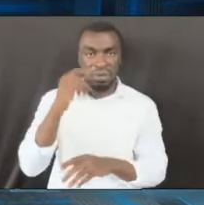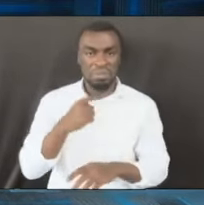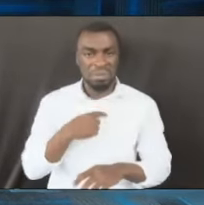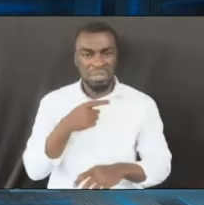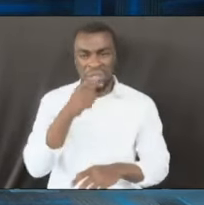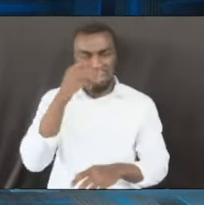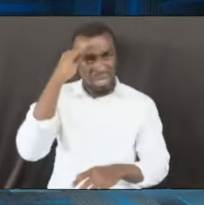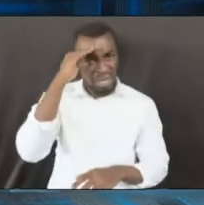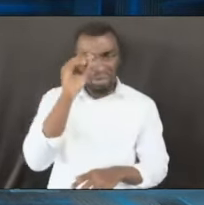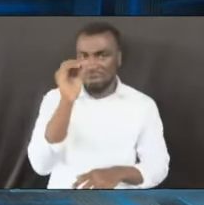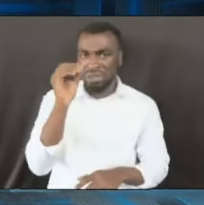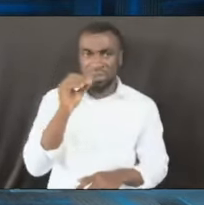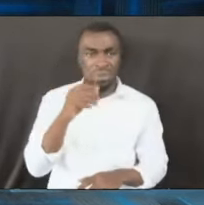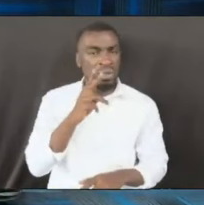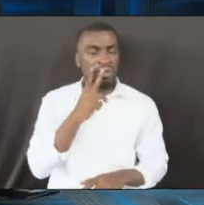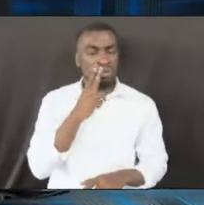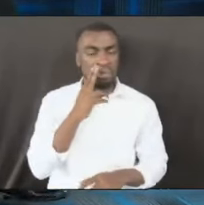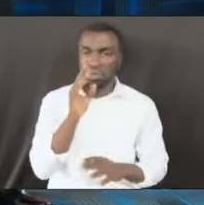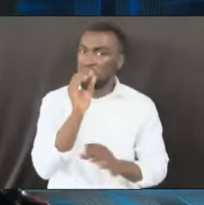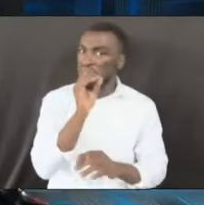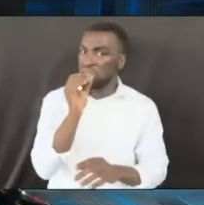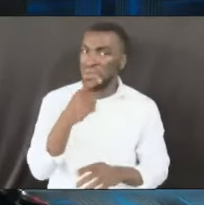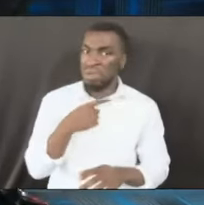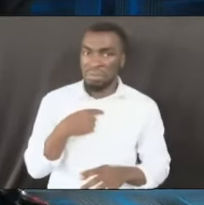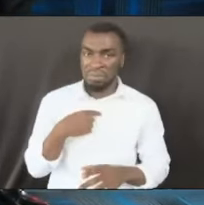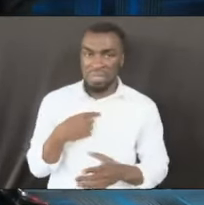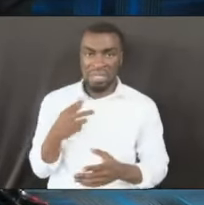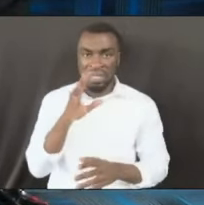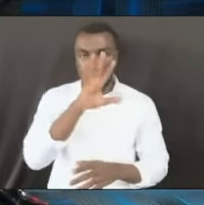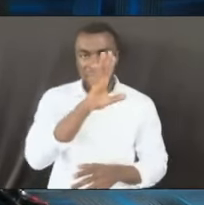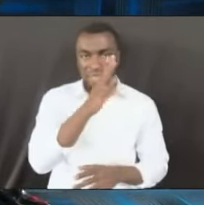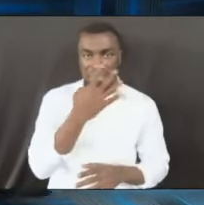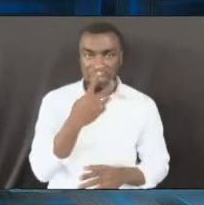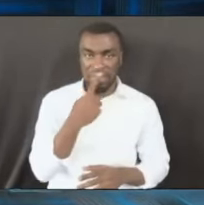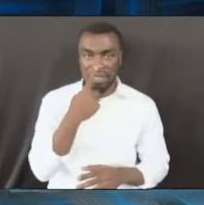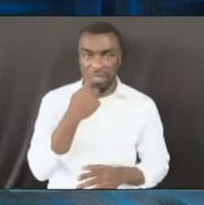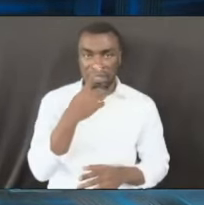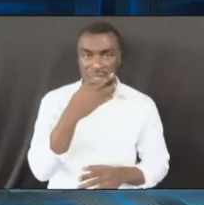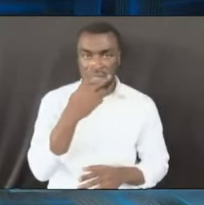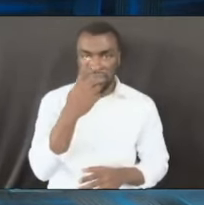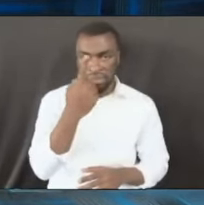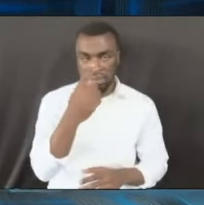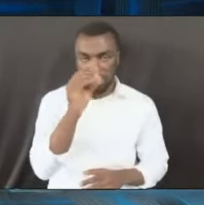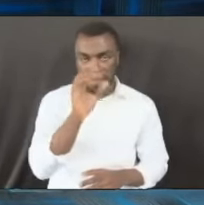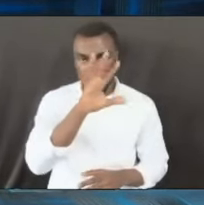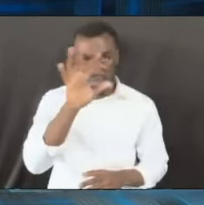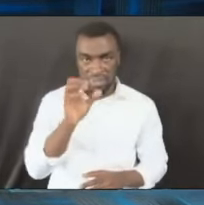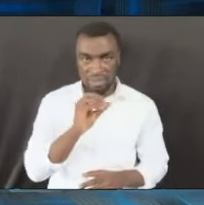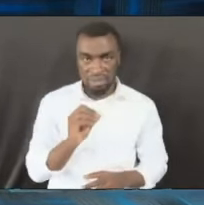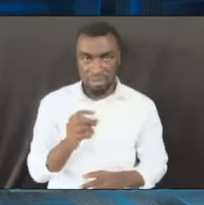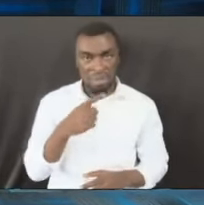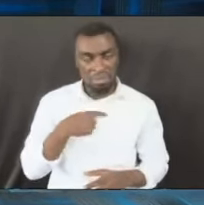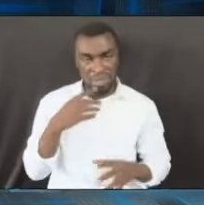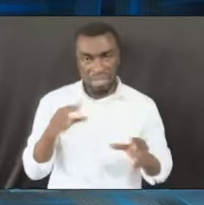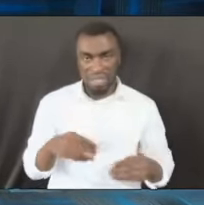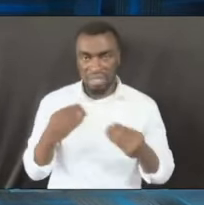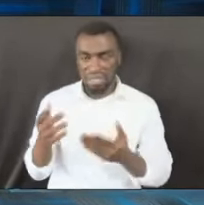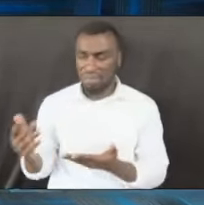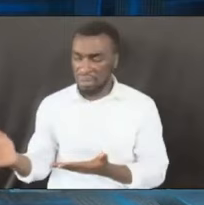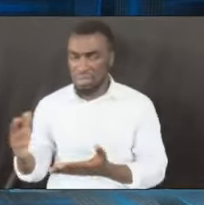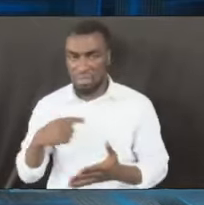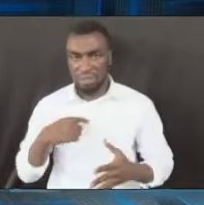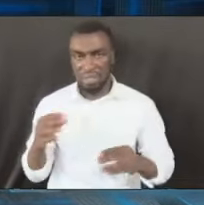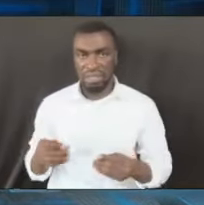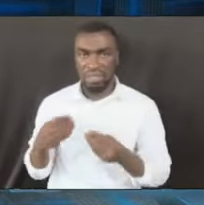smoke. Besides, I'm returning my tithe. I am giving my offering. And then he continued with his job.